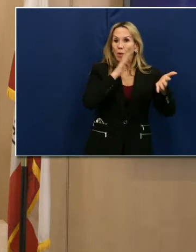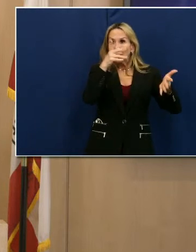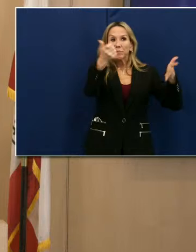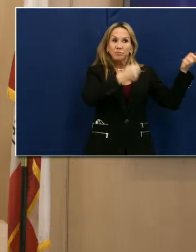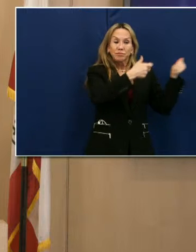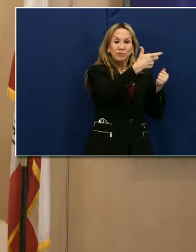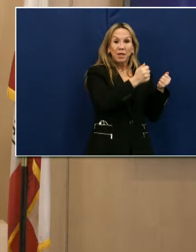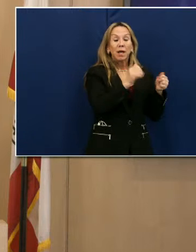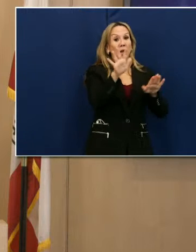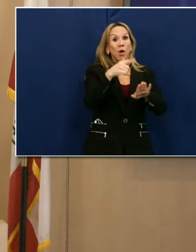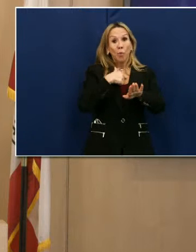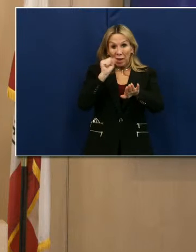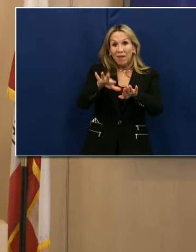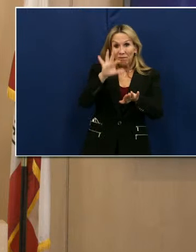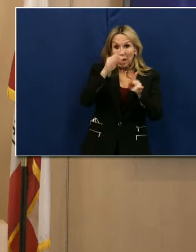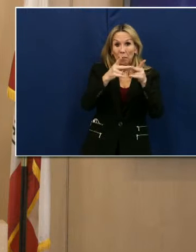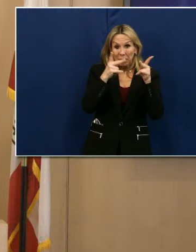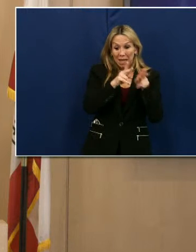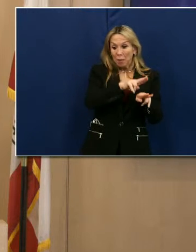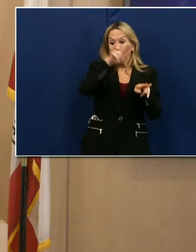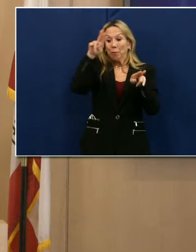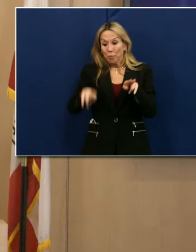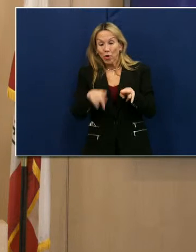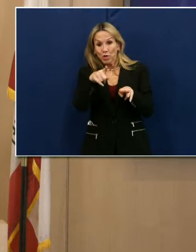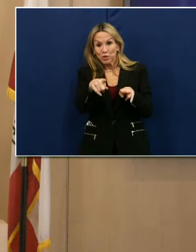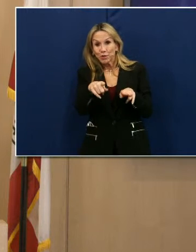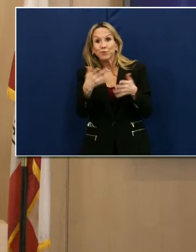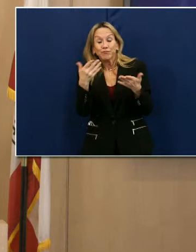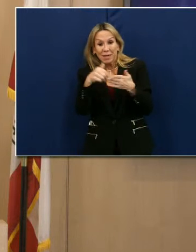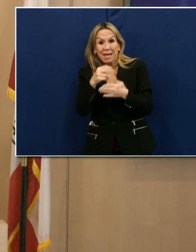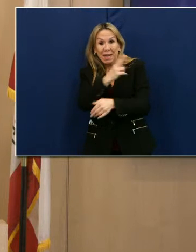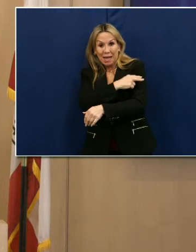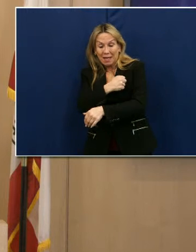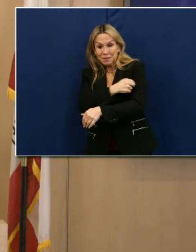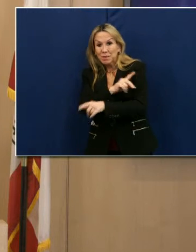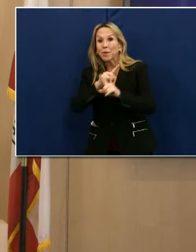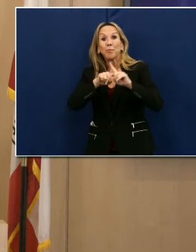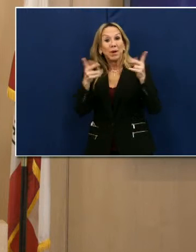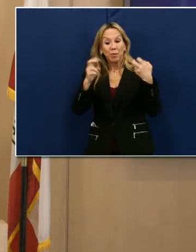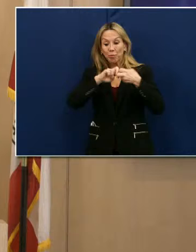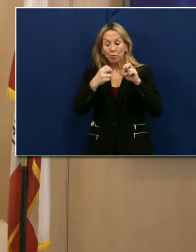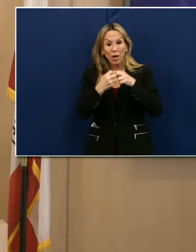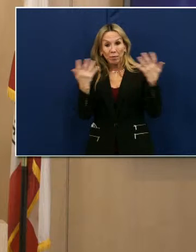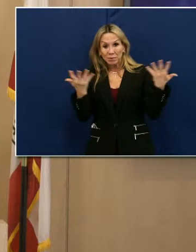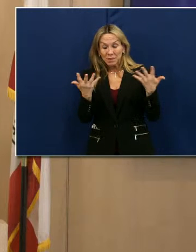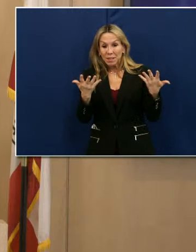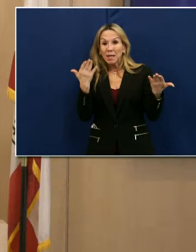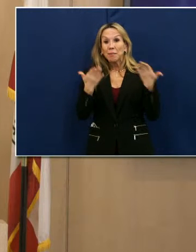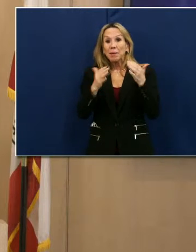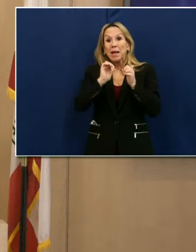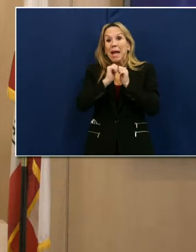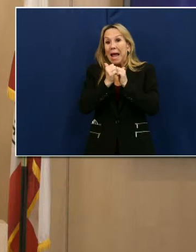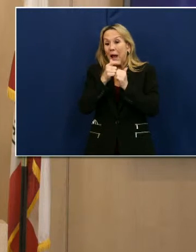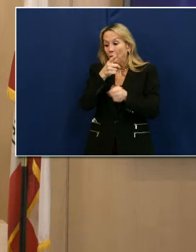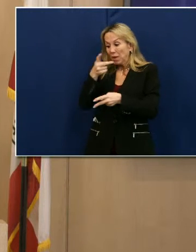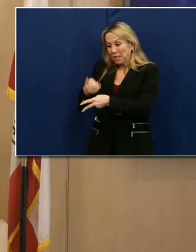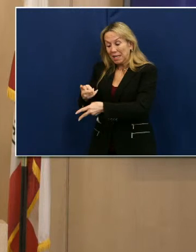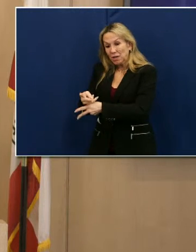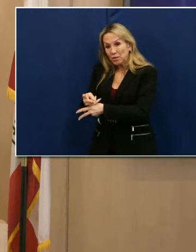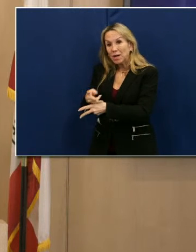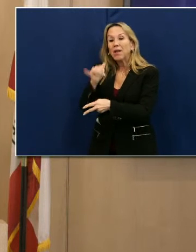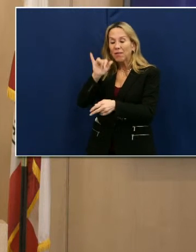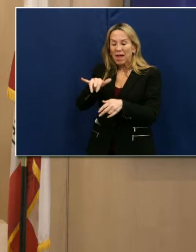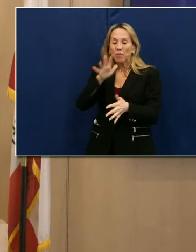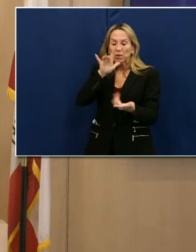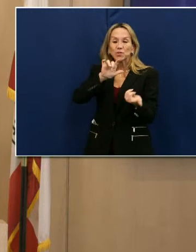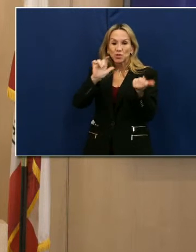find a place to put you in the hospital, but as we get full, as we stretch our resources, the care may have to change, and that's where crisis care comes